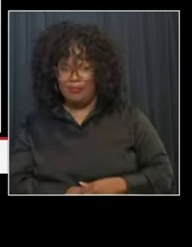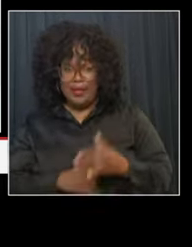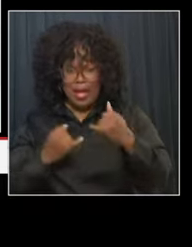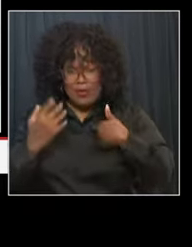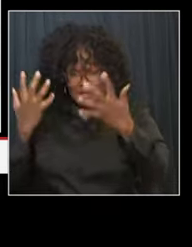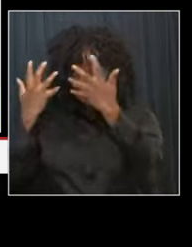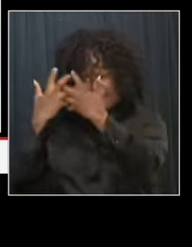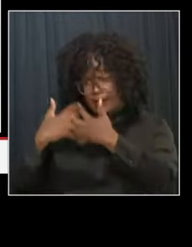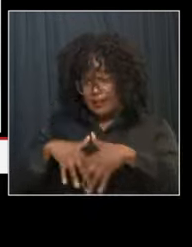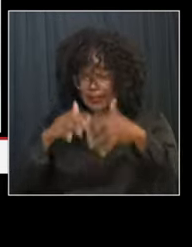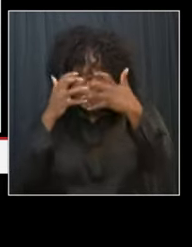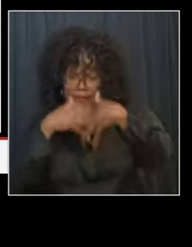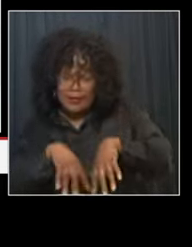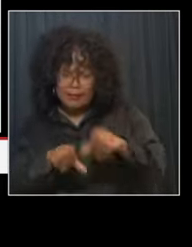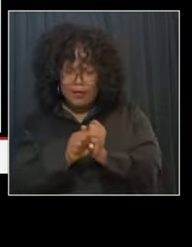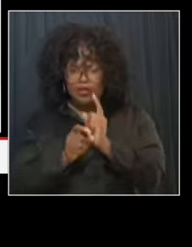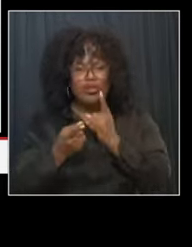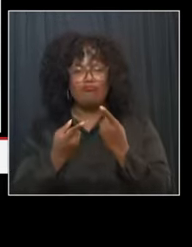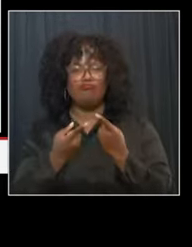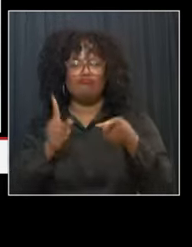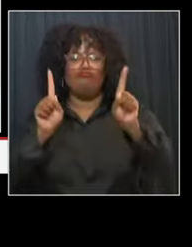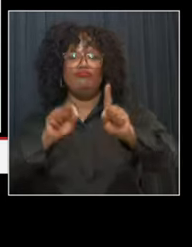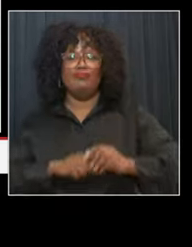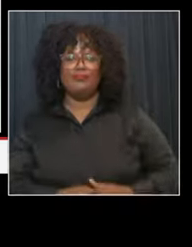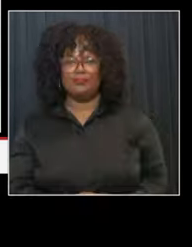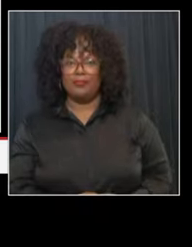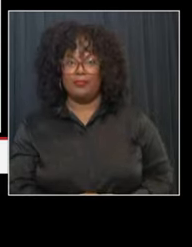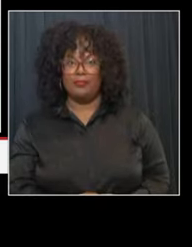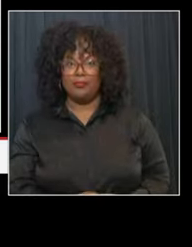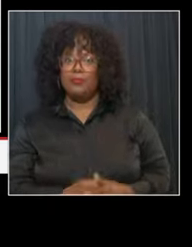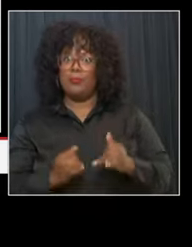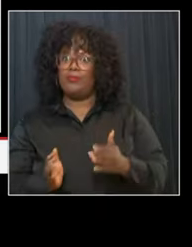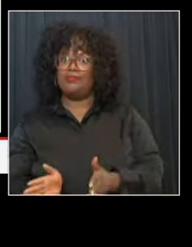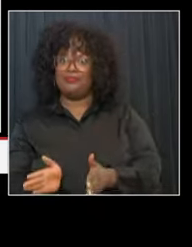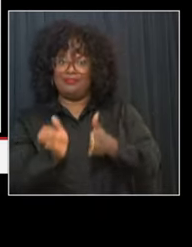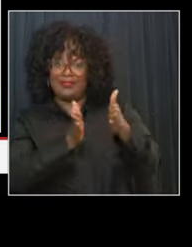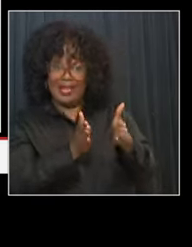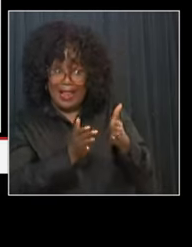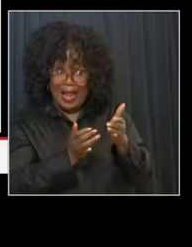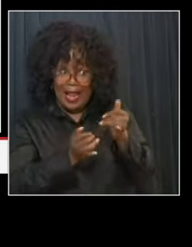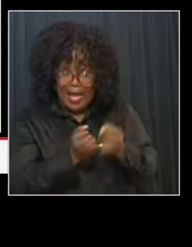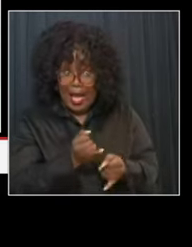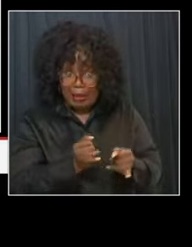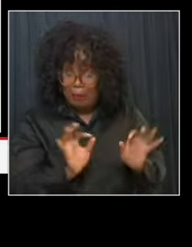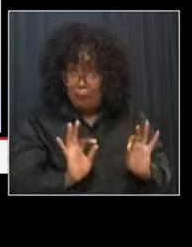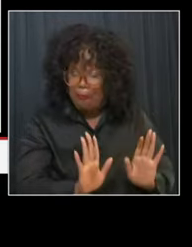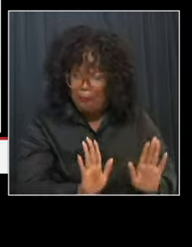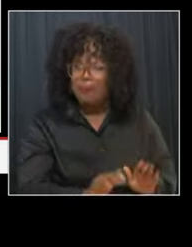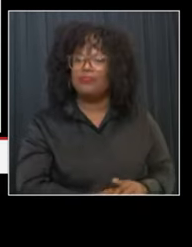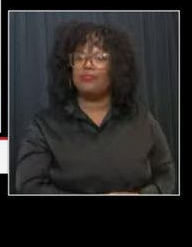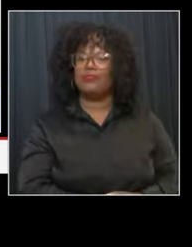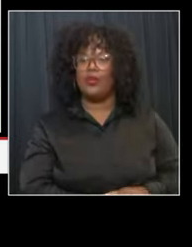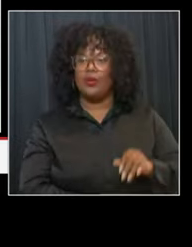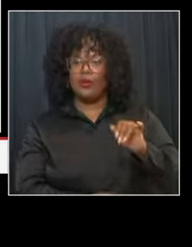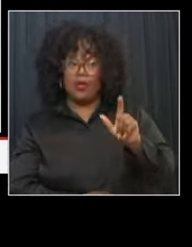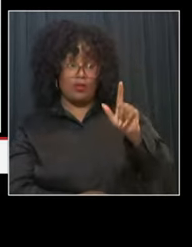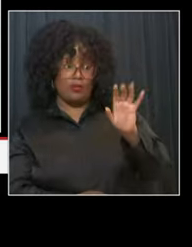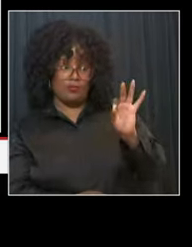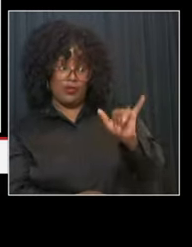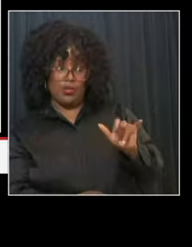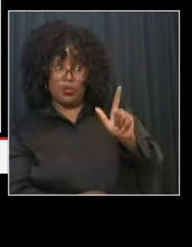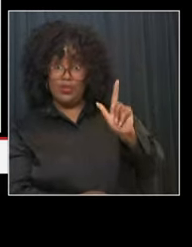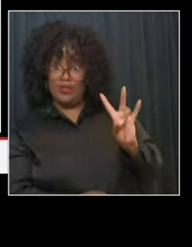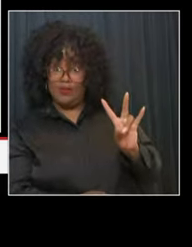not least, if we think about the cadence of what we have coming up for our city in 2027 is the NFL draft. So all of those